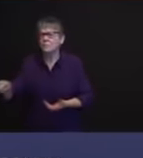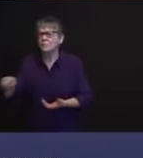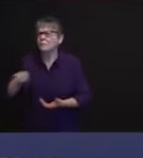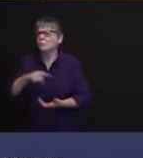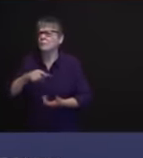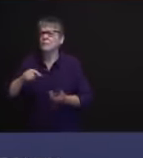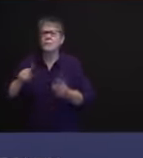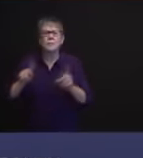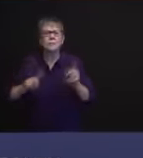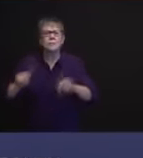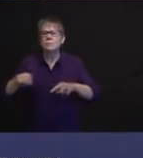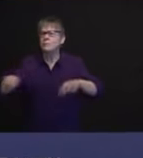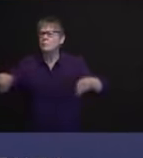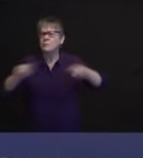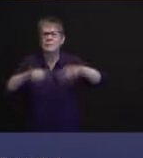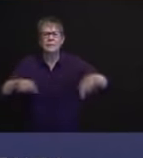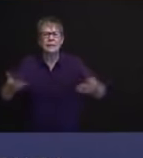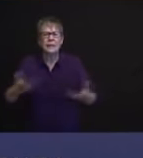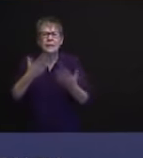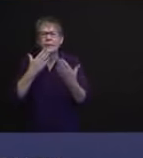Monday, Wednesday, Friday rhythm.